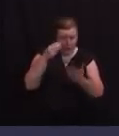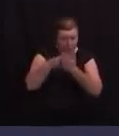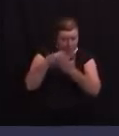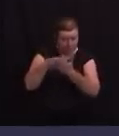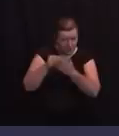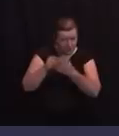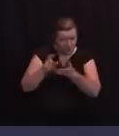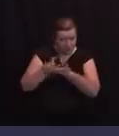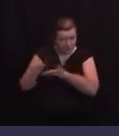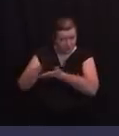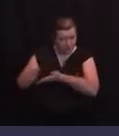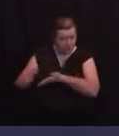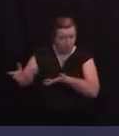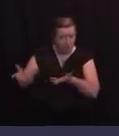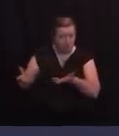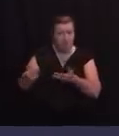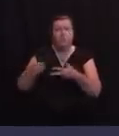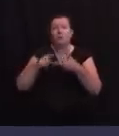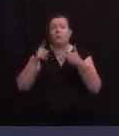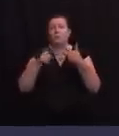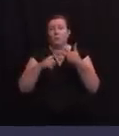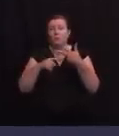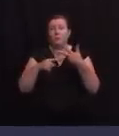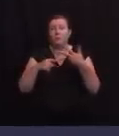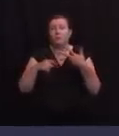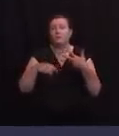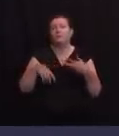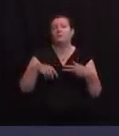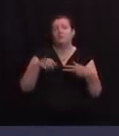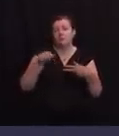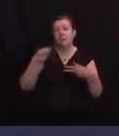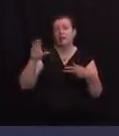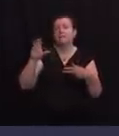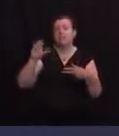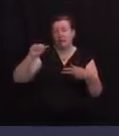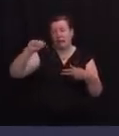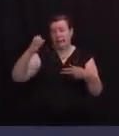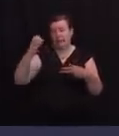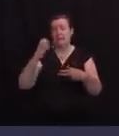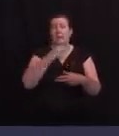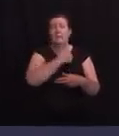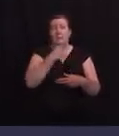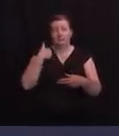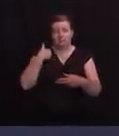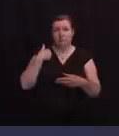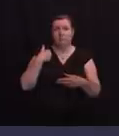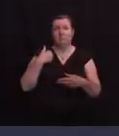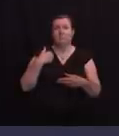to 2 Atlantic City Council members calling for state intervention to address violent crime in the city?